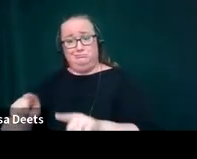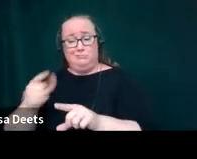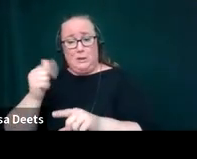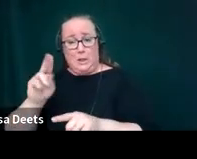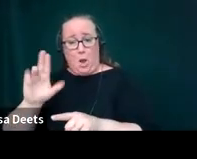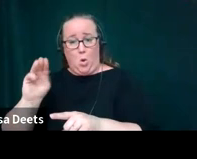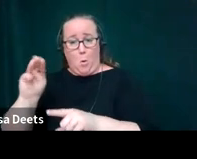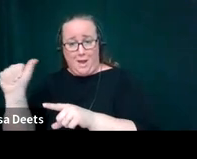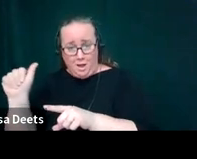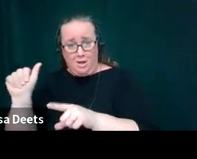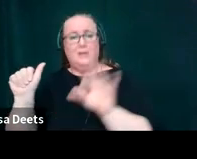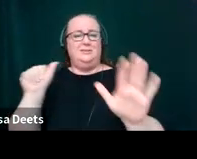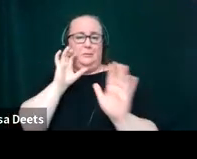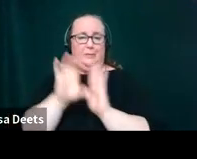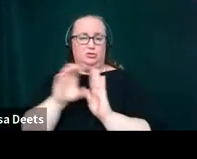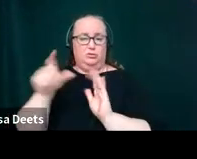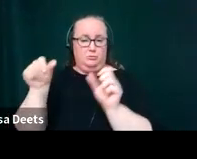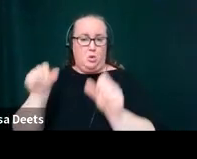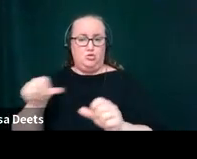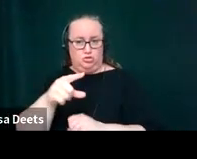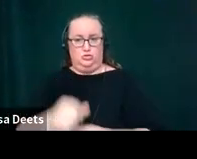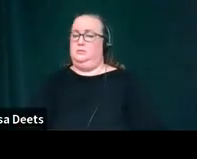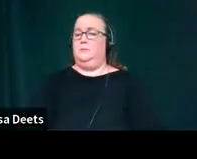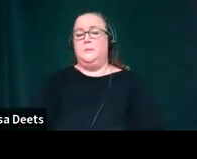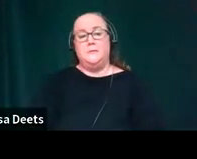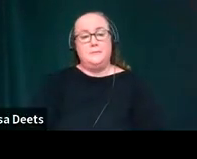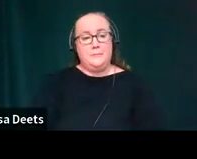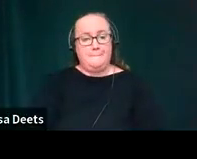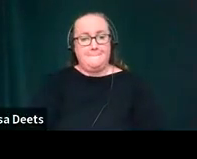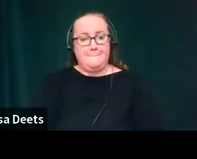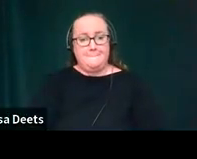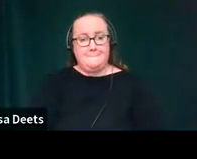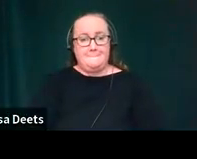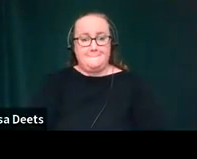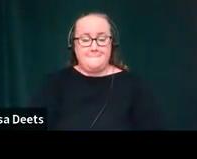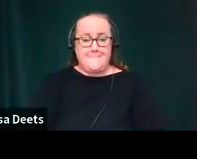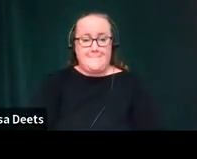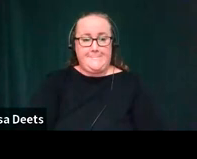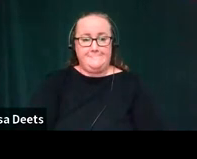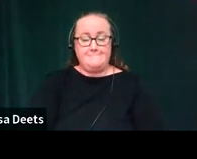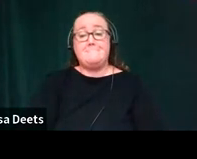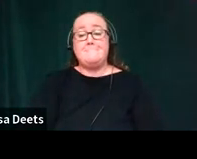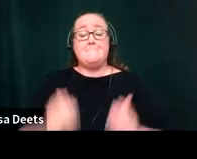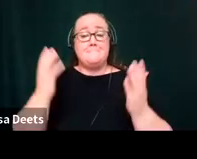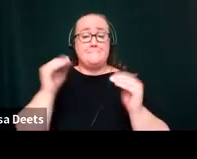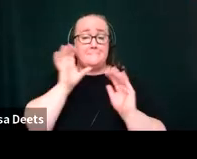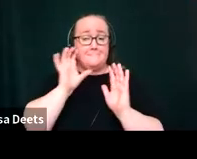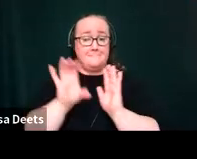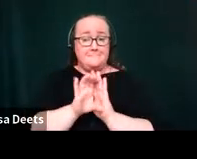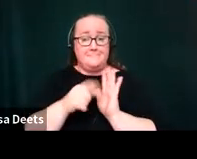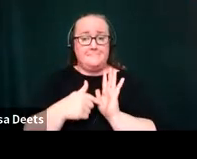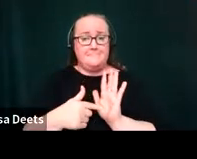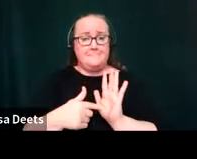slide shows a poster from that webinar. The next slide shows